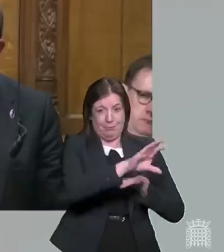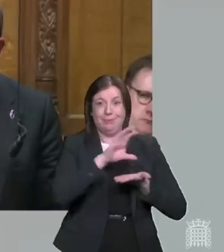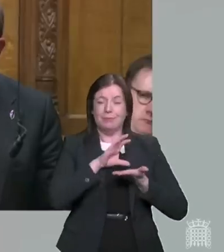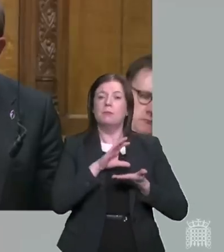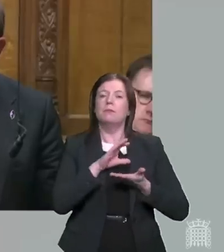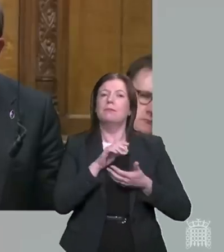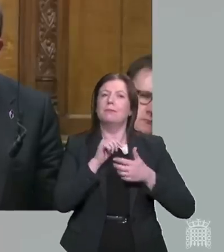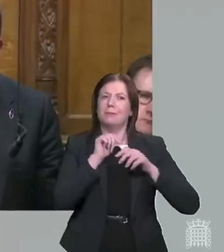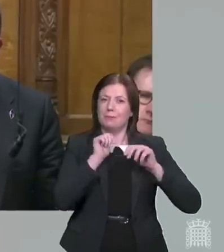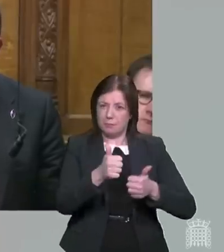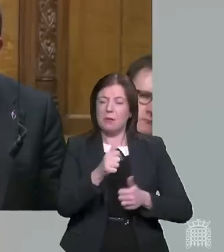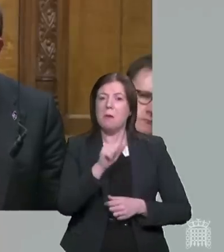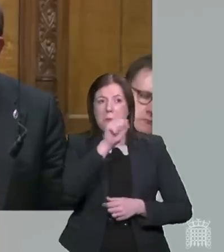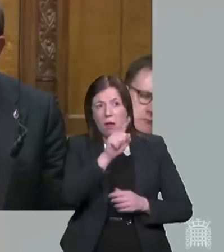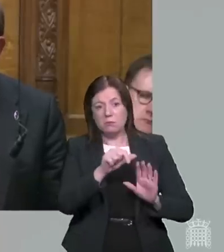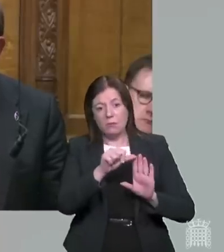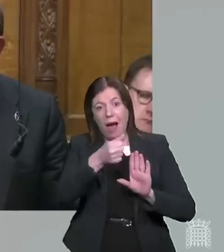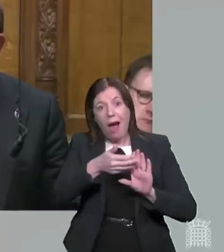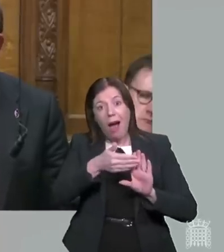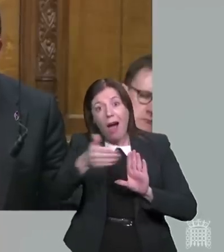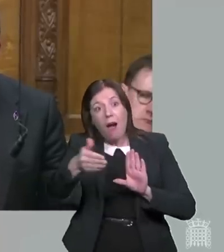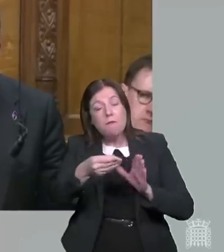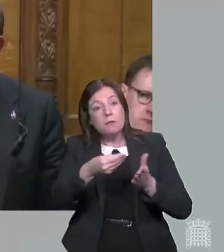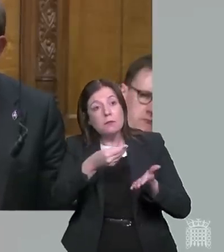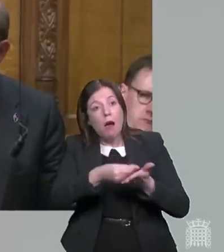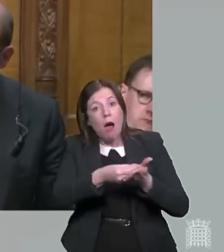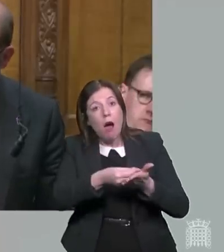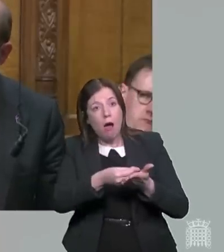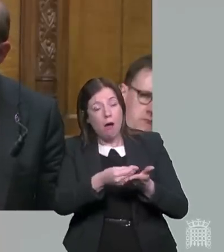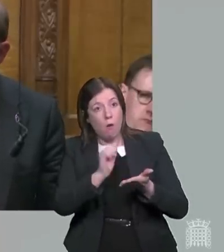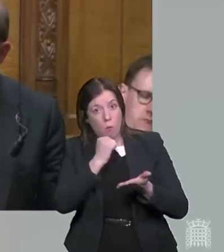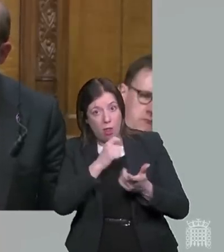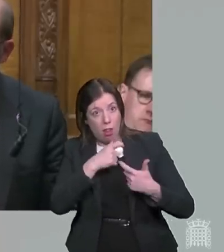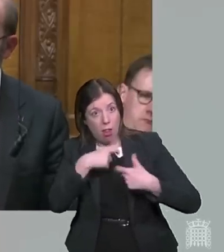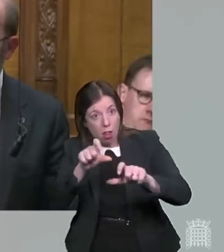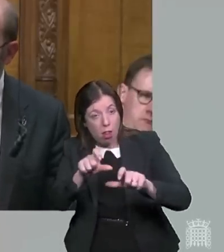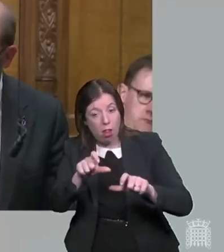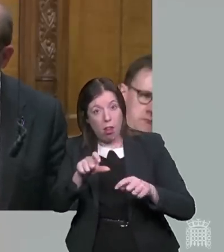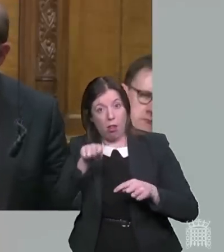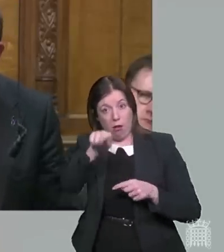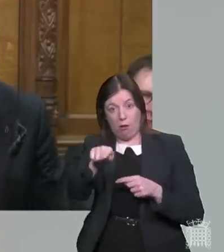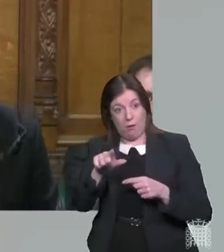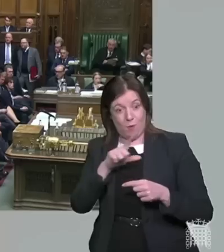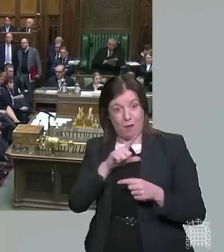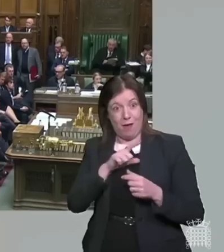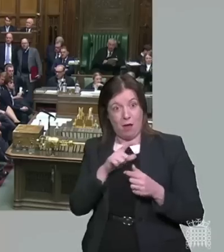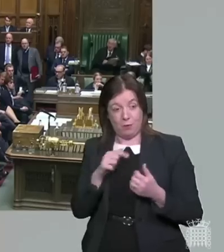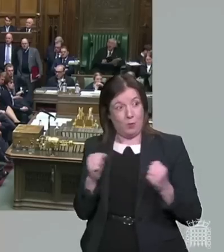House that he's committed to continue helping with the cost of living, not only this winter, but next winter?